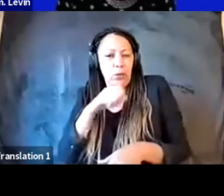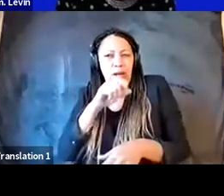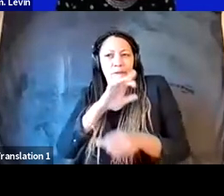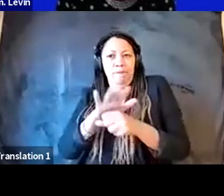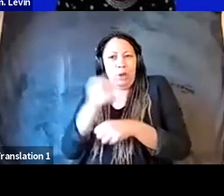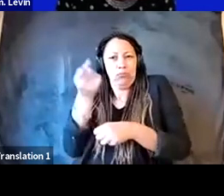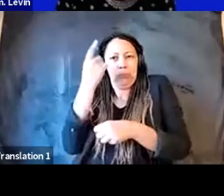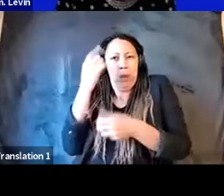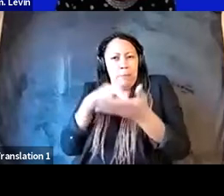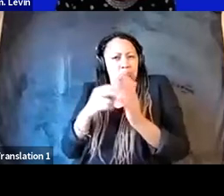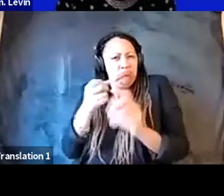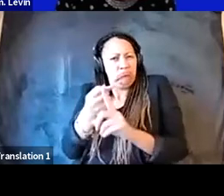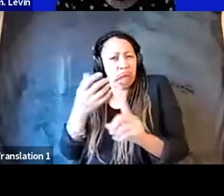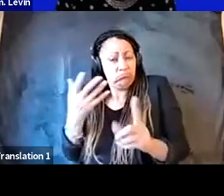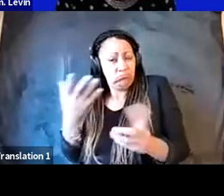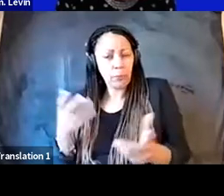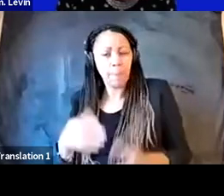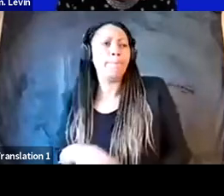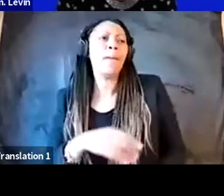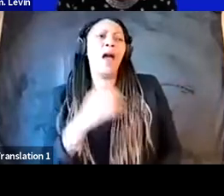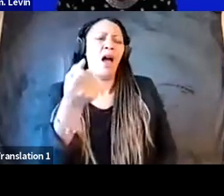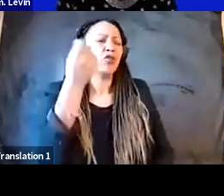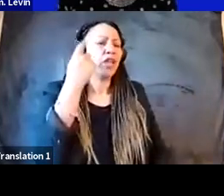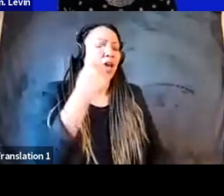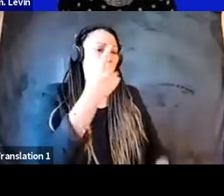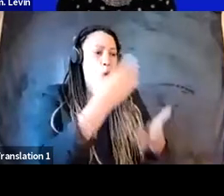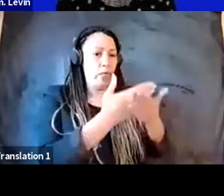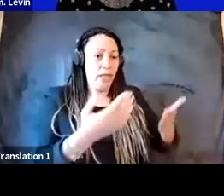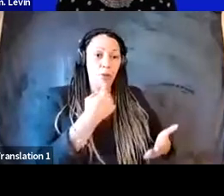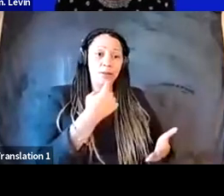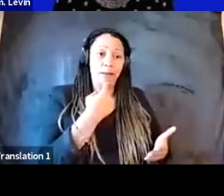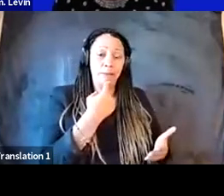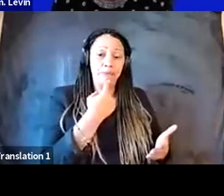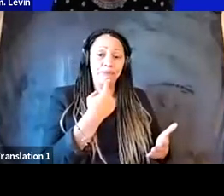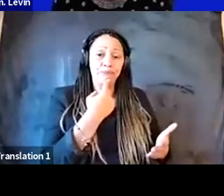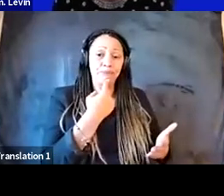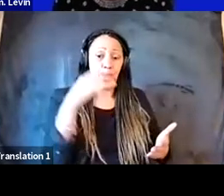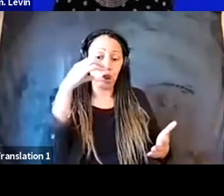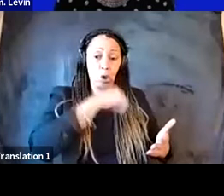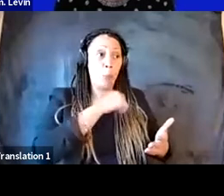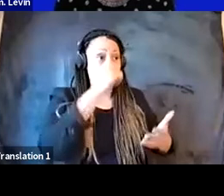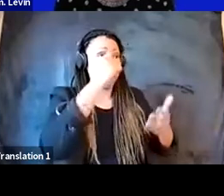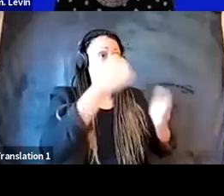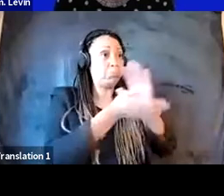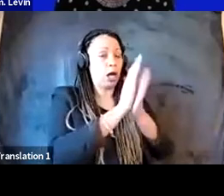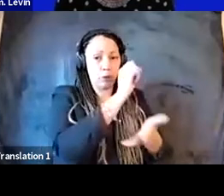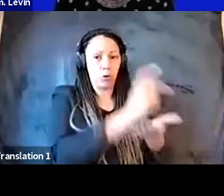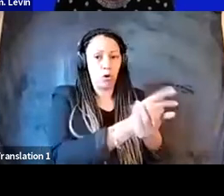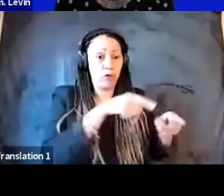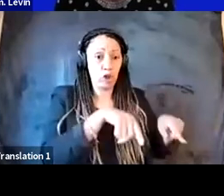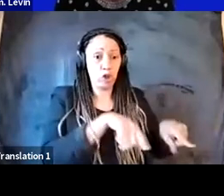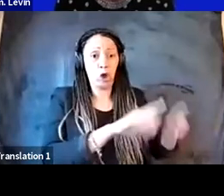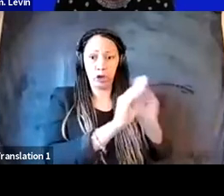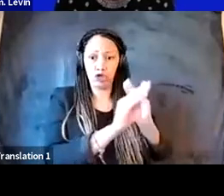that. The one thing I would say, especially assuming this gets approved, that during construction, I'm just